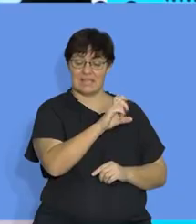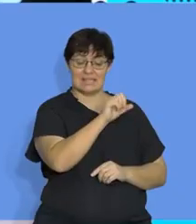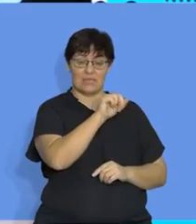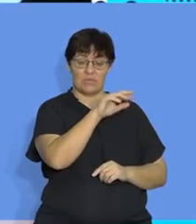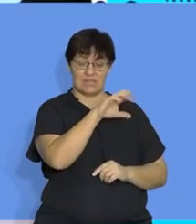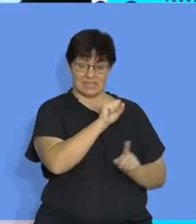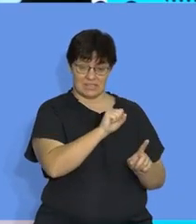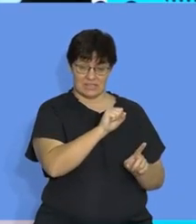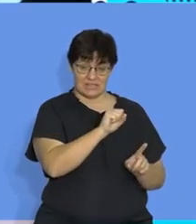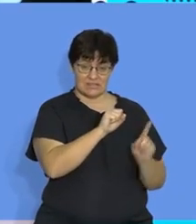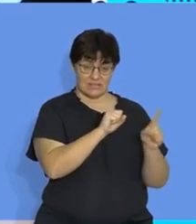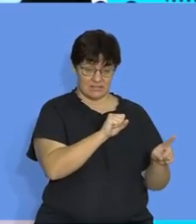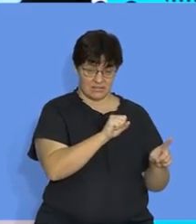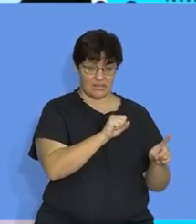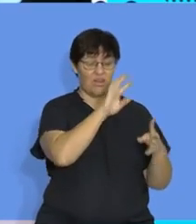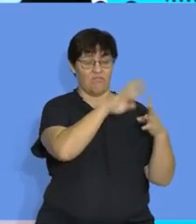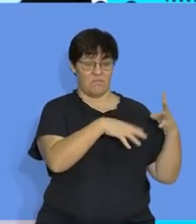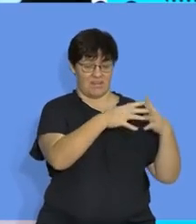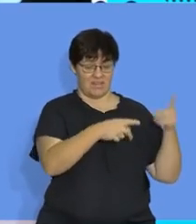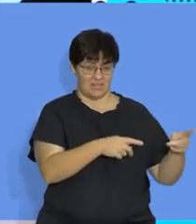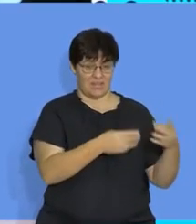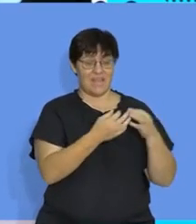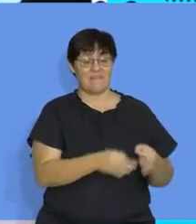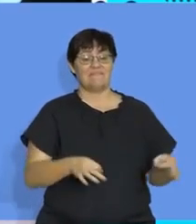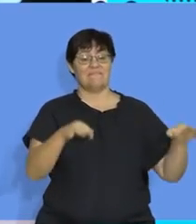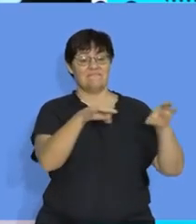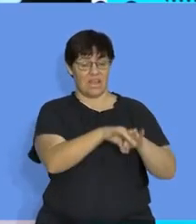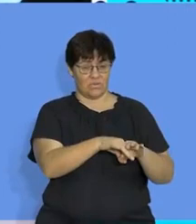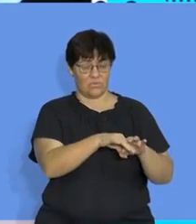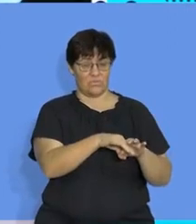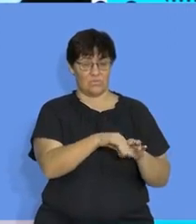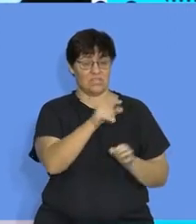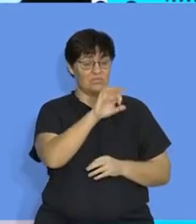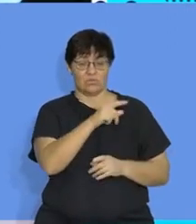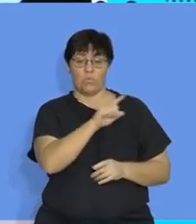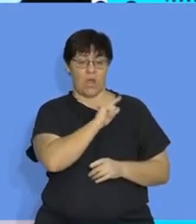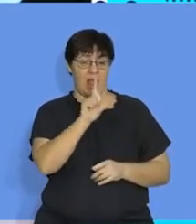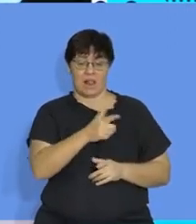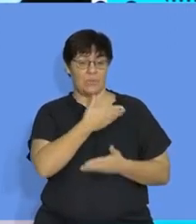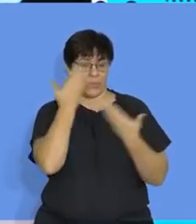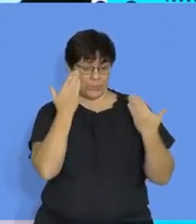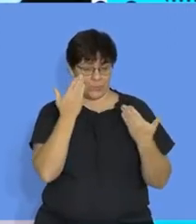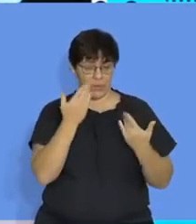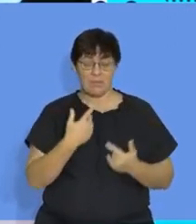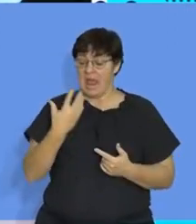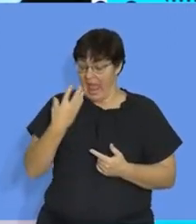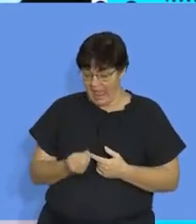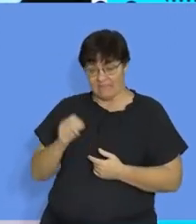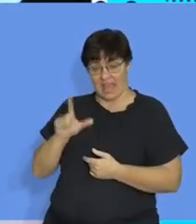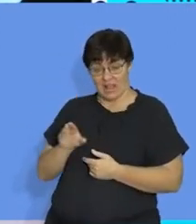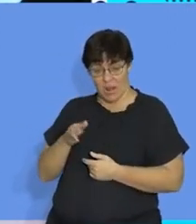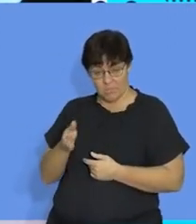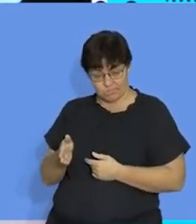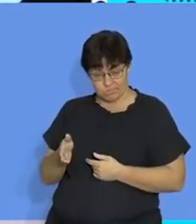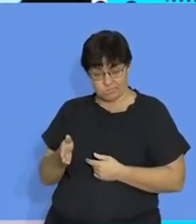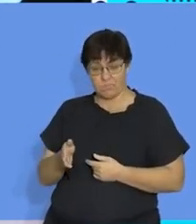series formula in order to determine the value of the series when I don't have L. But if I do